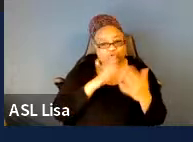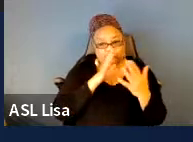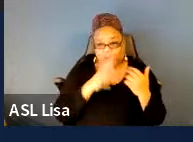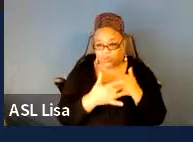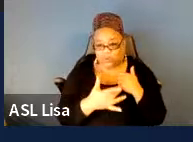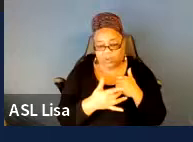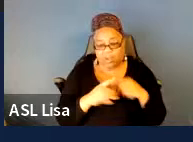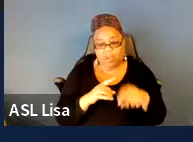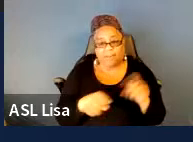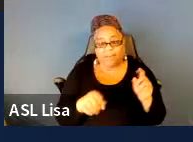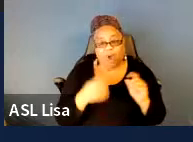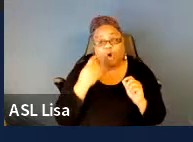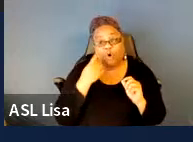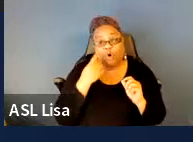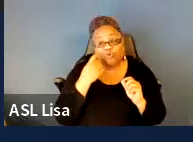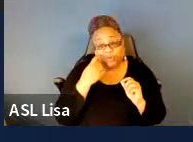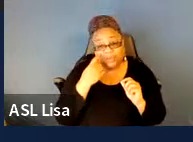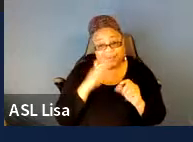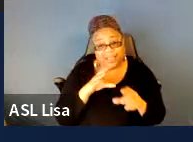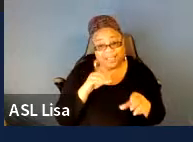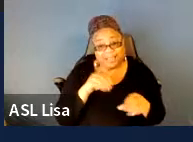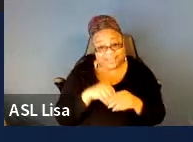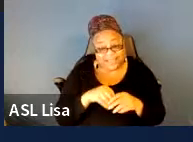recent editions of the ICC